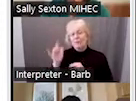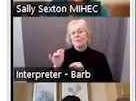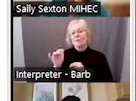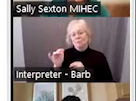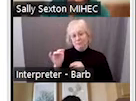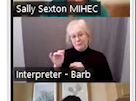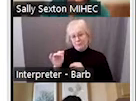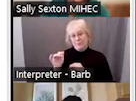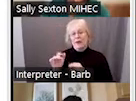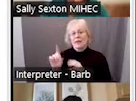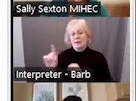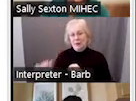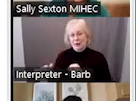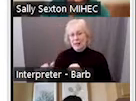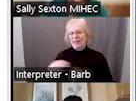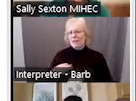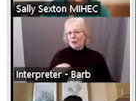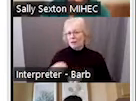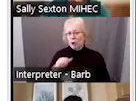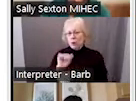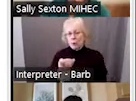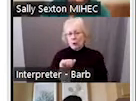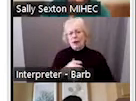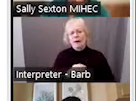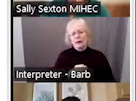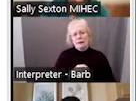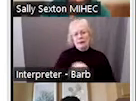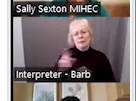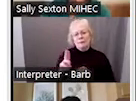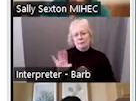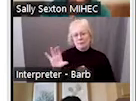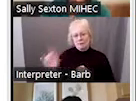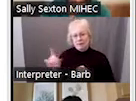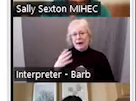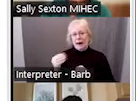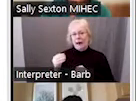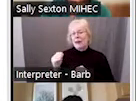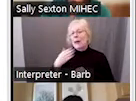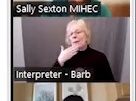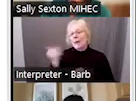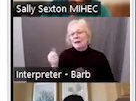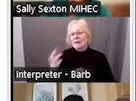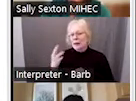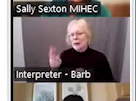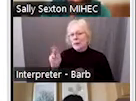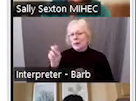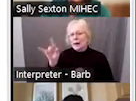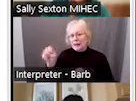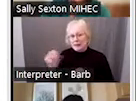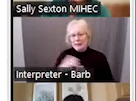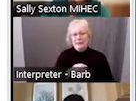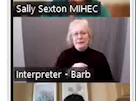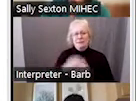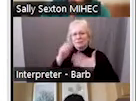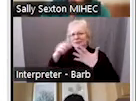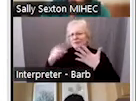AUCD, Best Buddies, and Davidson County Chapter of People First as Vice President, the Tennessee Disability